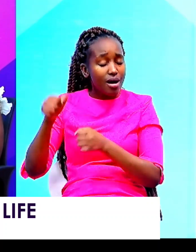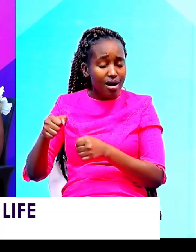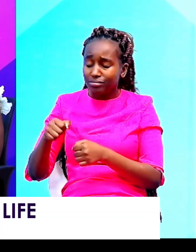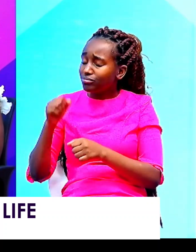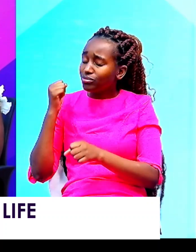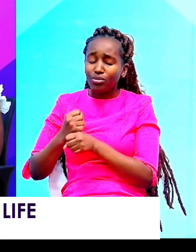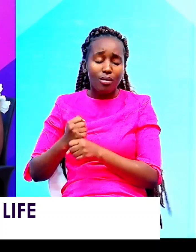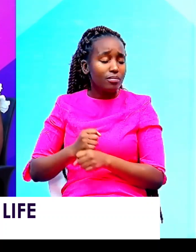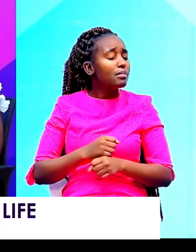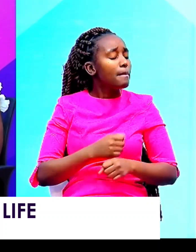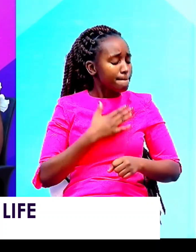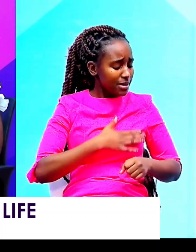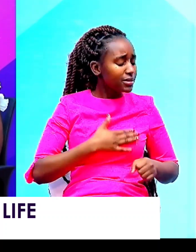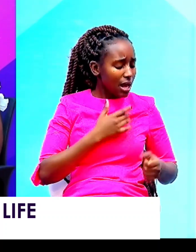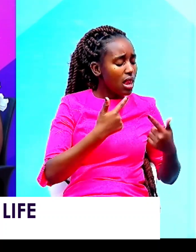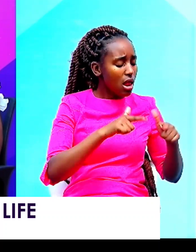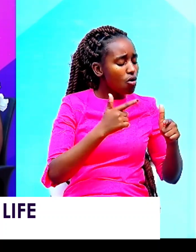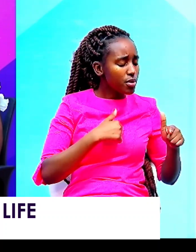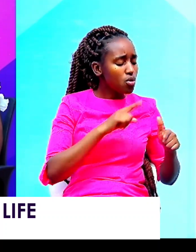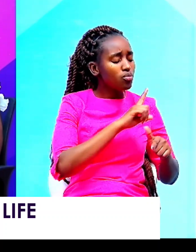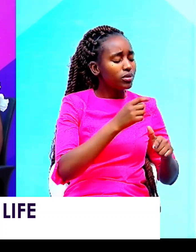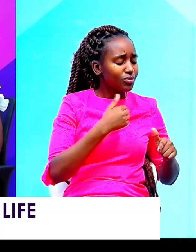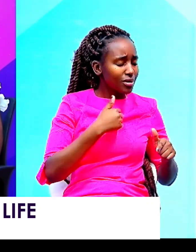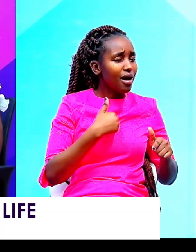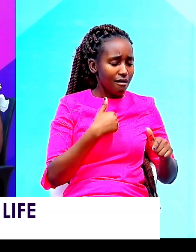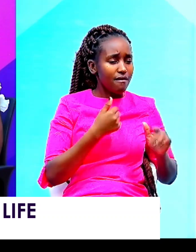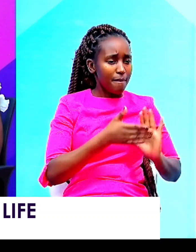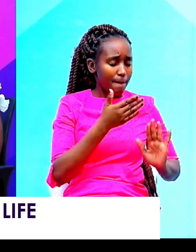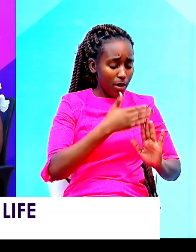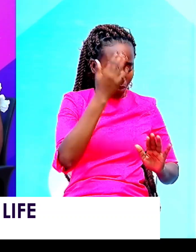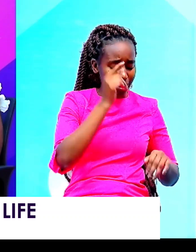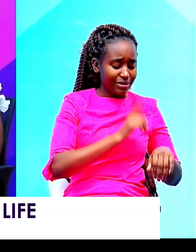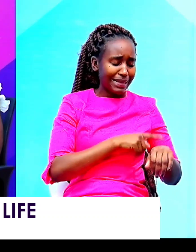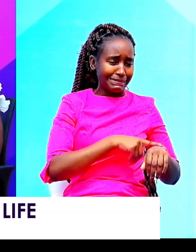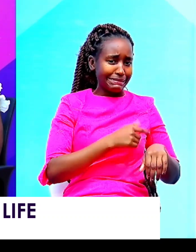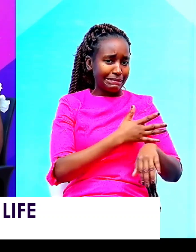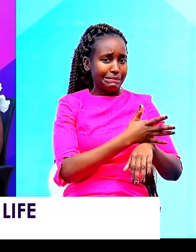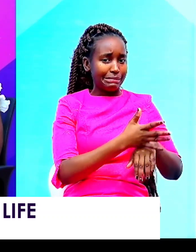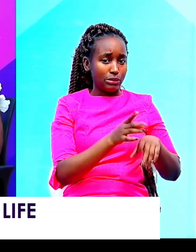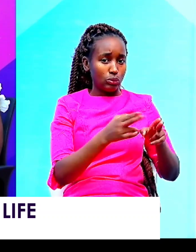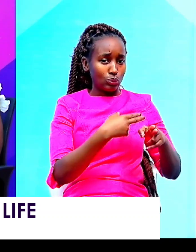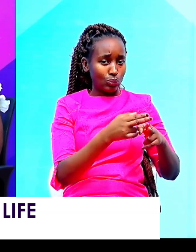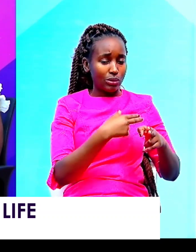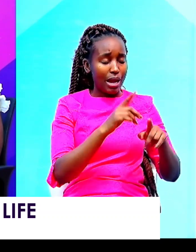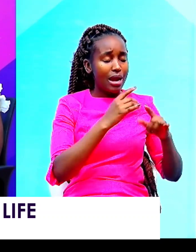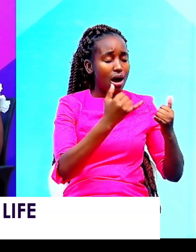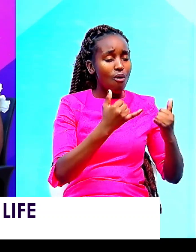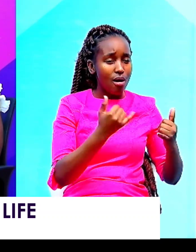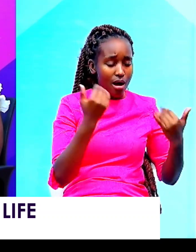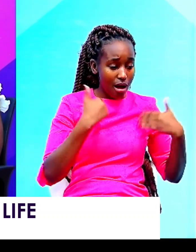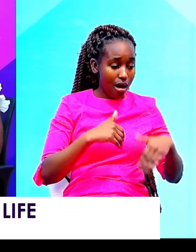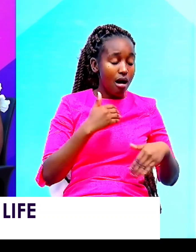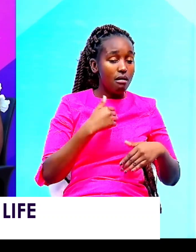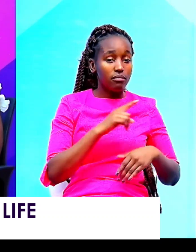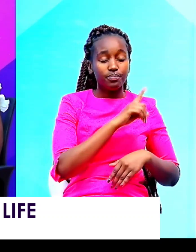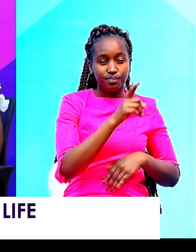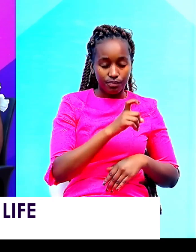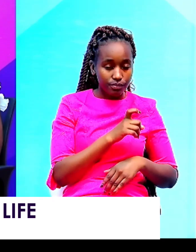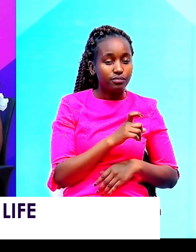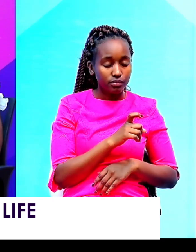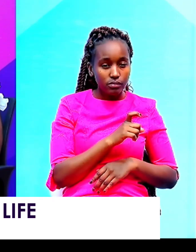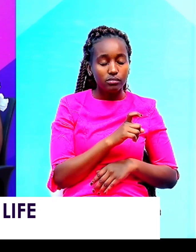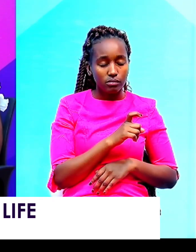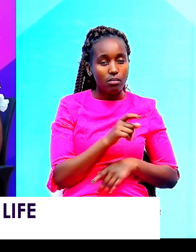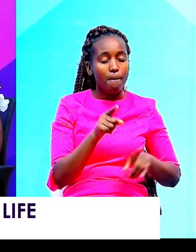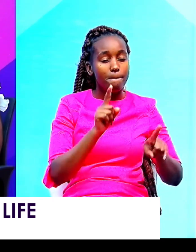because of time. I'm looking at a situation where, for example, I'm just using this as an example because it's the nearest example I can think